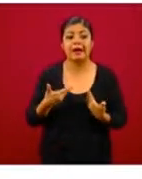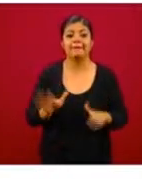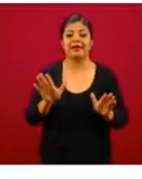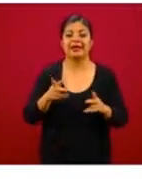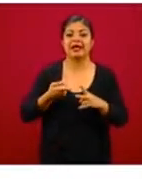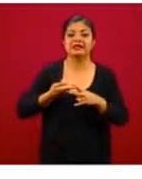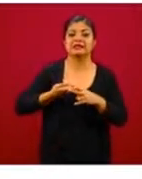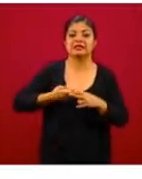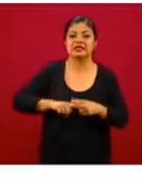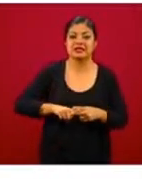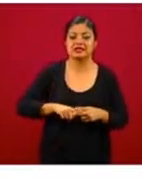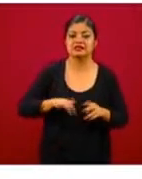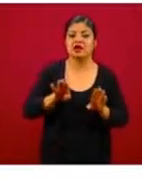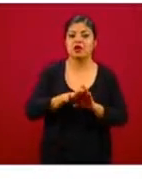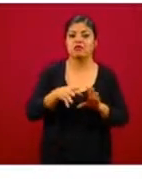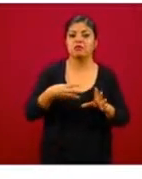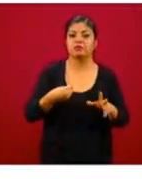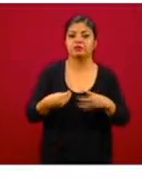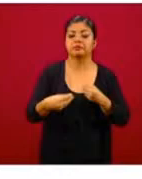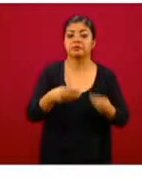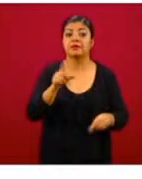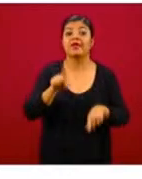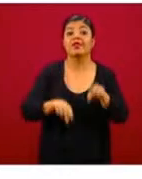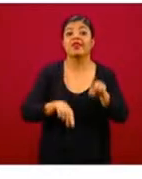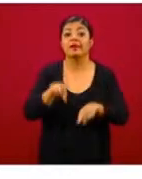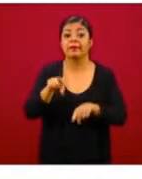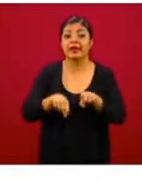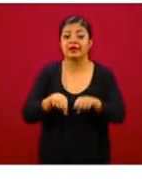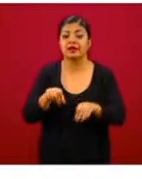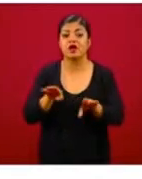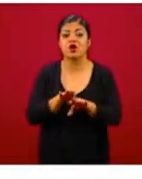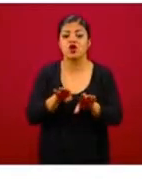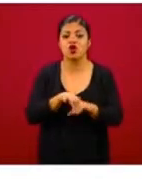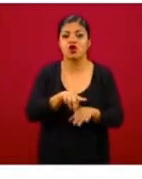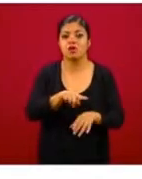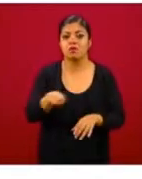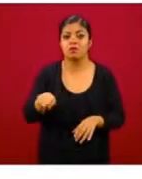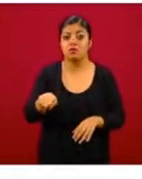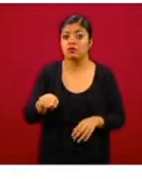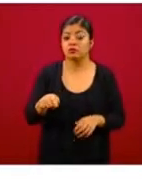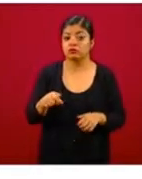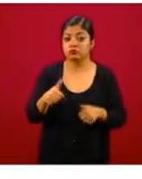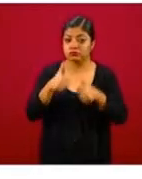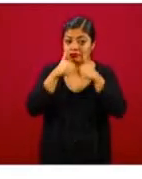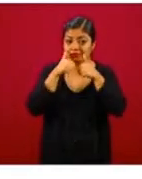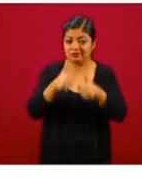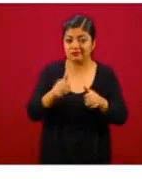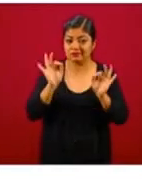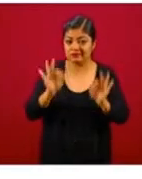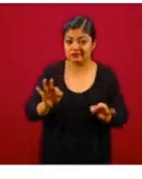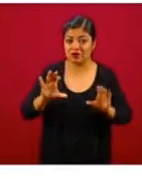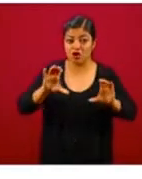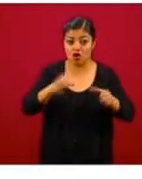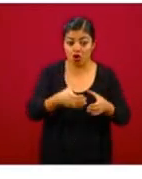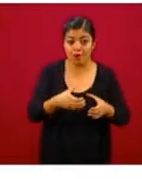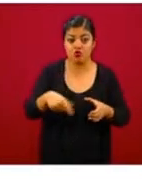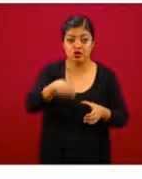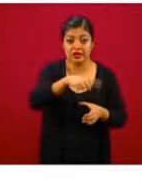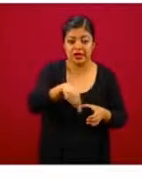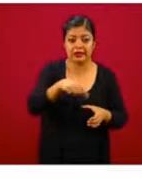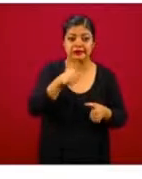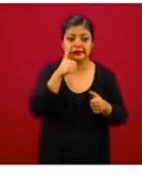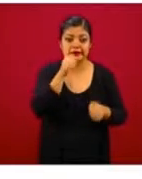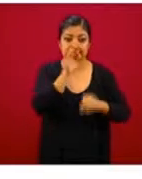lower part of the burden of disease curve, which is they're just now starting to see their spread phase.